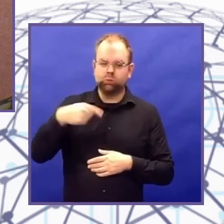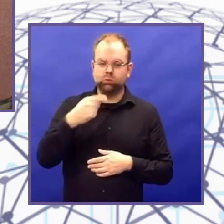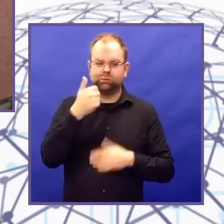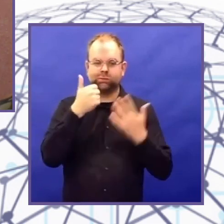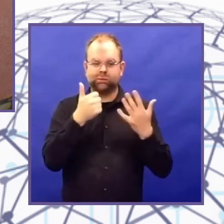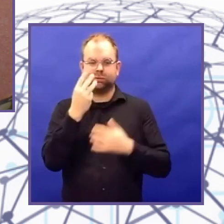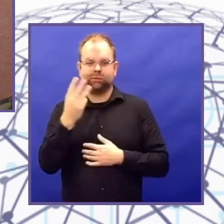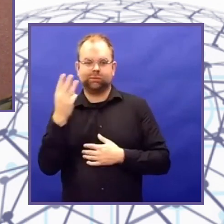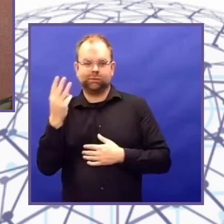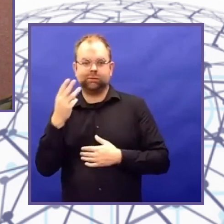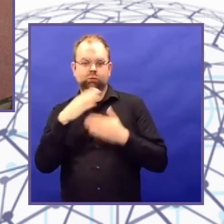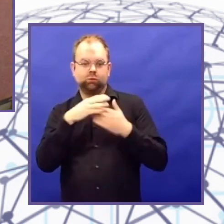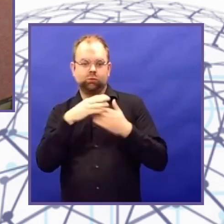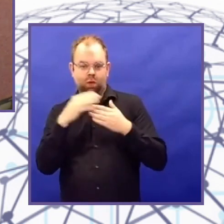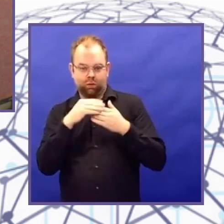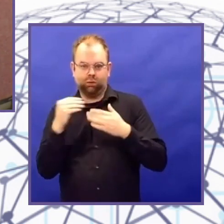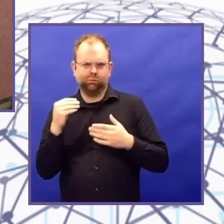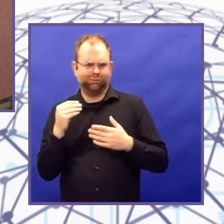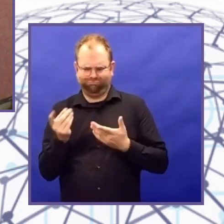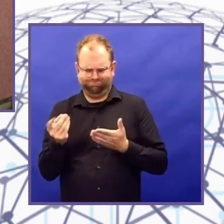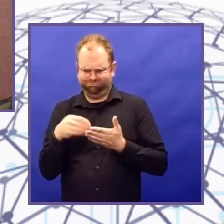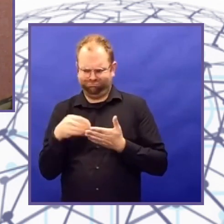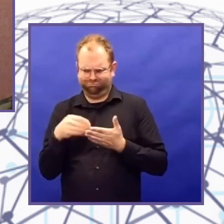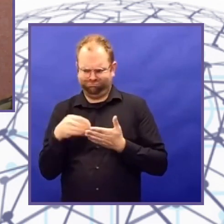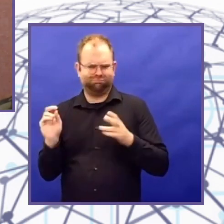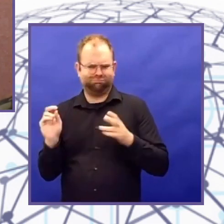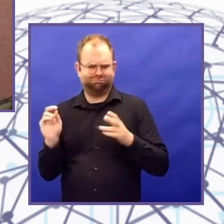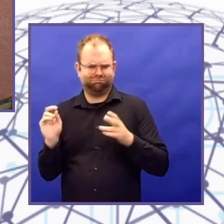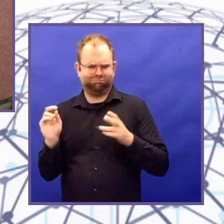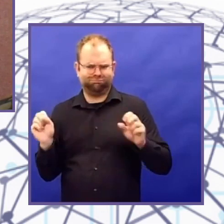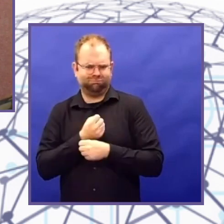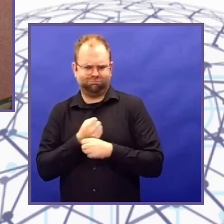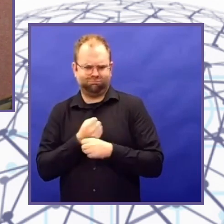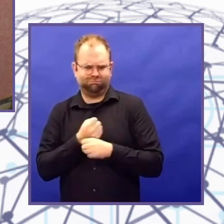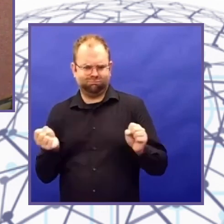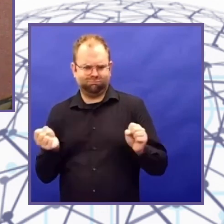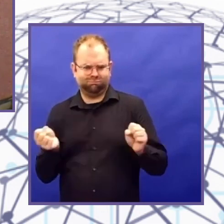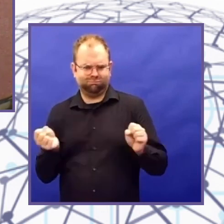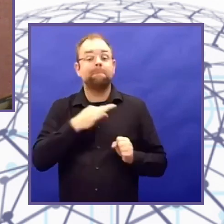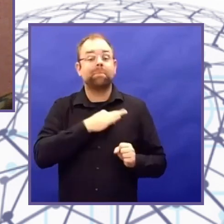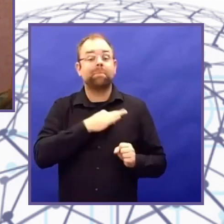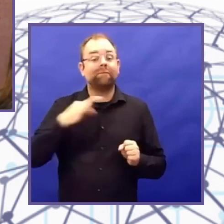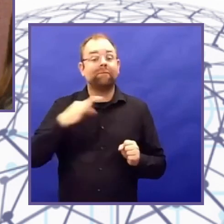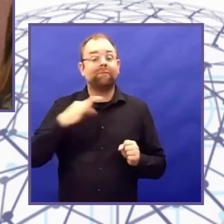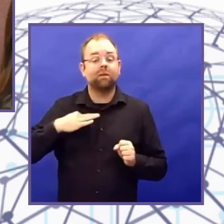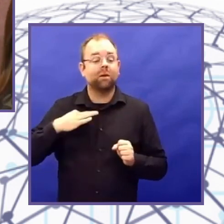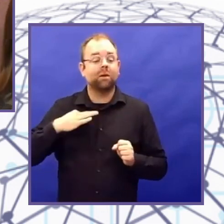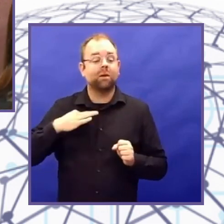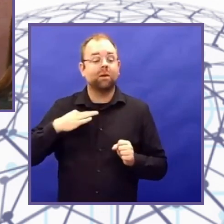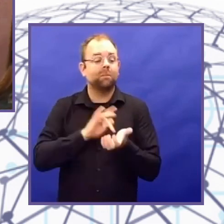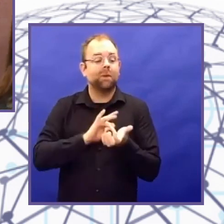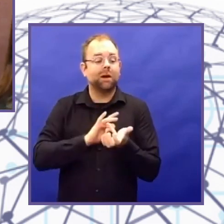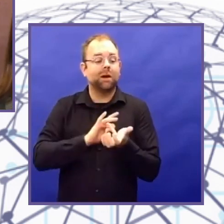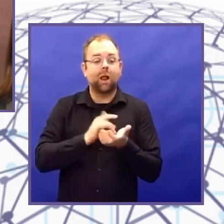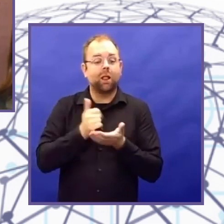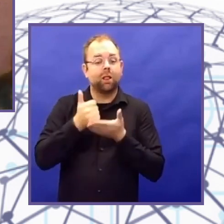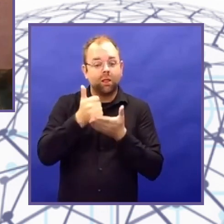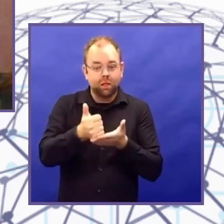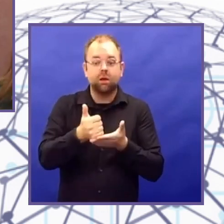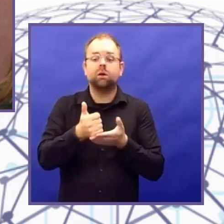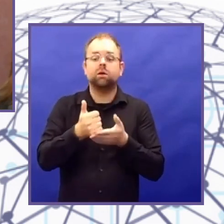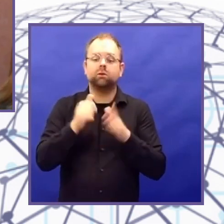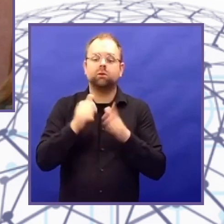a private medical aid. So it's a little bit of a catch-22 situation. So what lands up being the